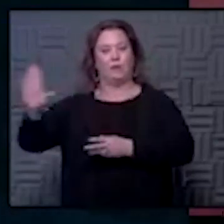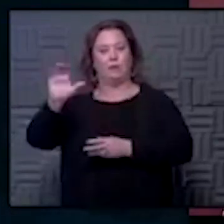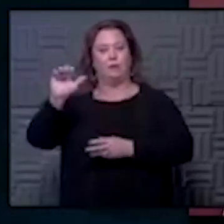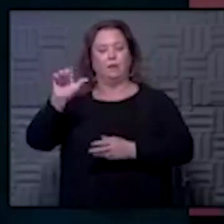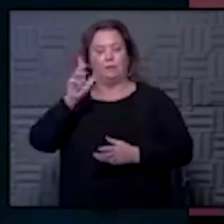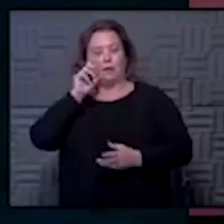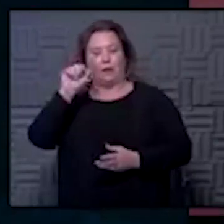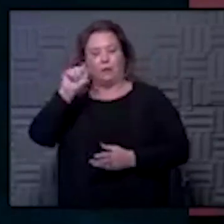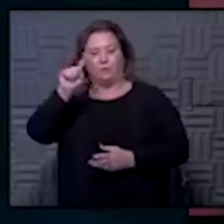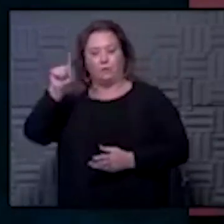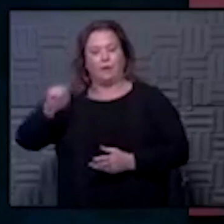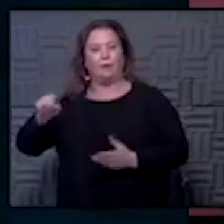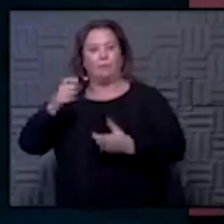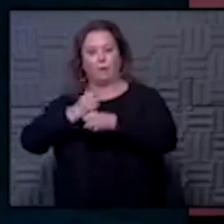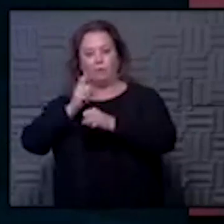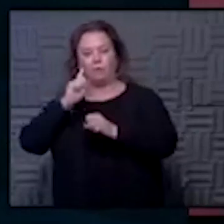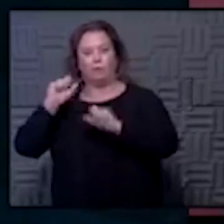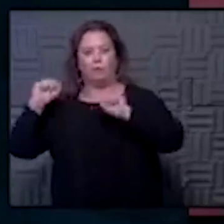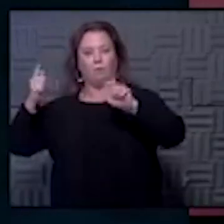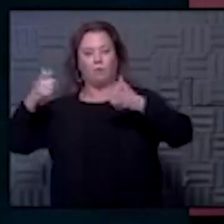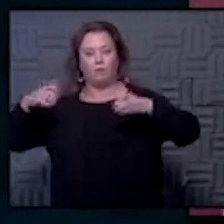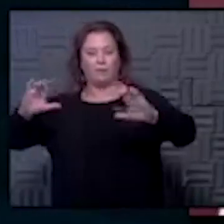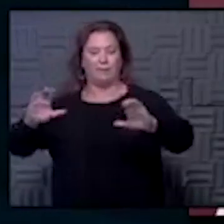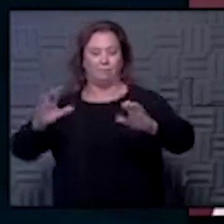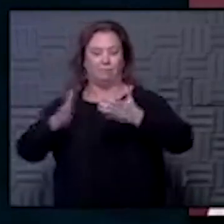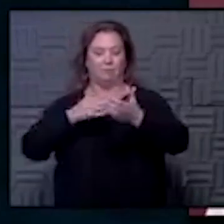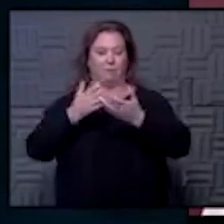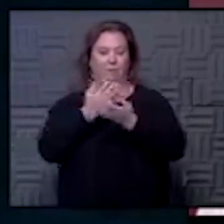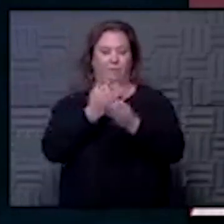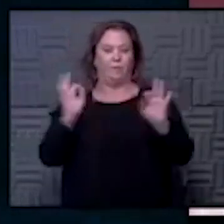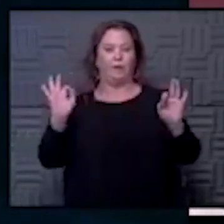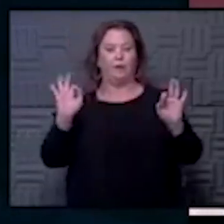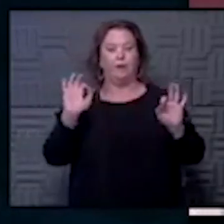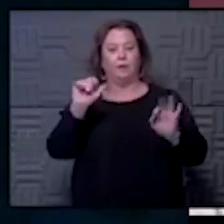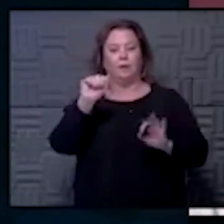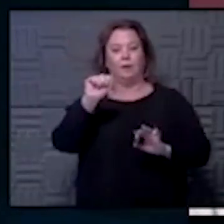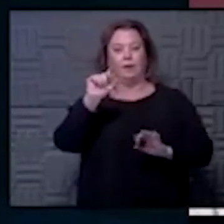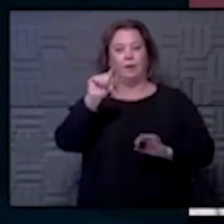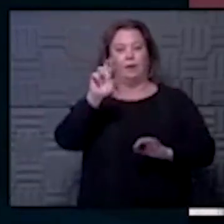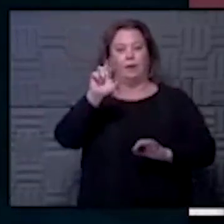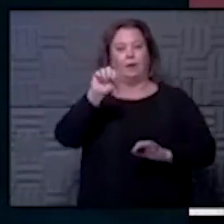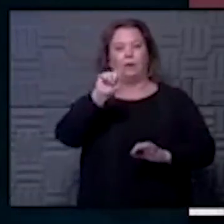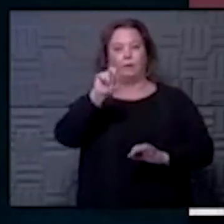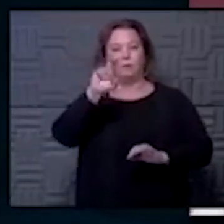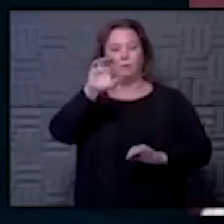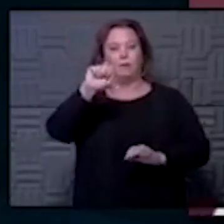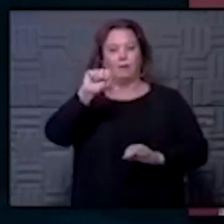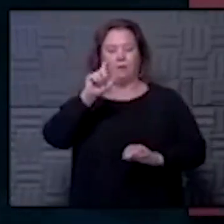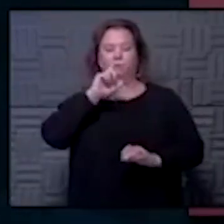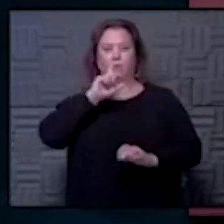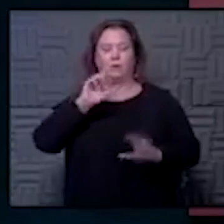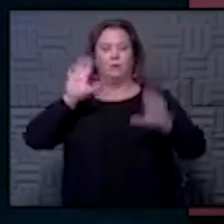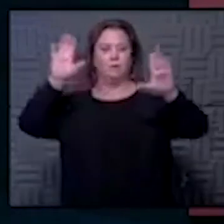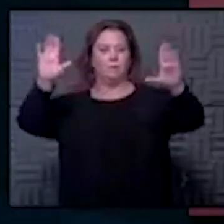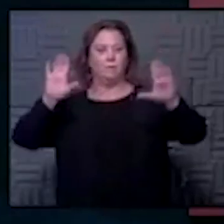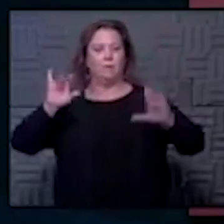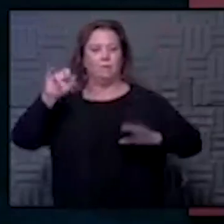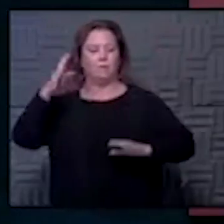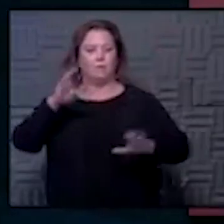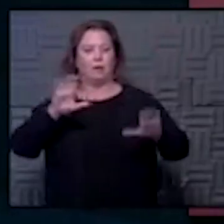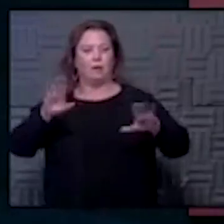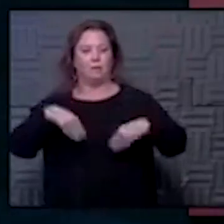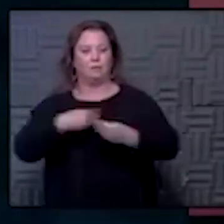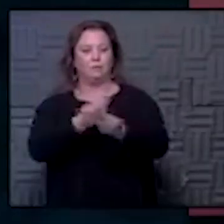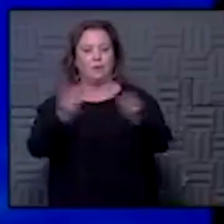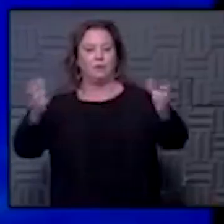make sure that everyone has a chance, and even if we have to provide it at no cost. So they've really taken a great public stance, I think, on how to do that.